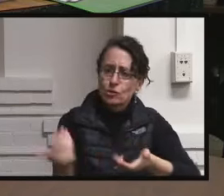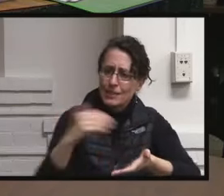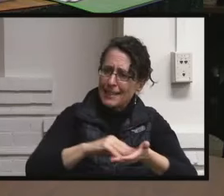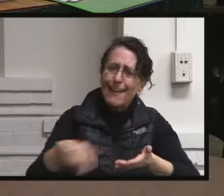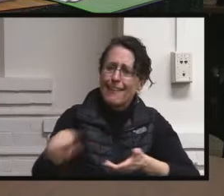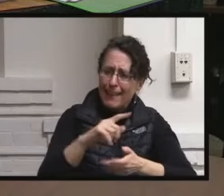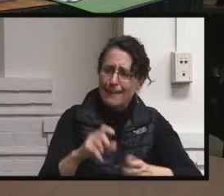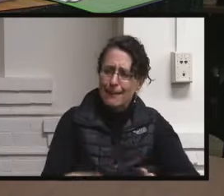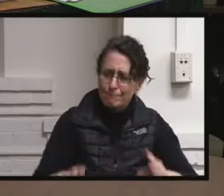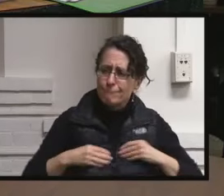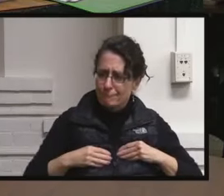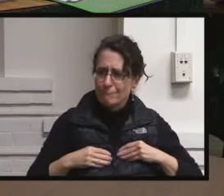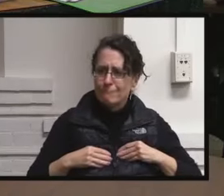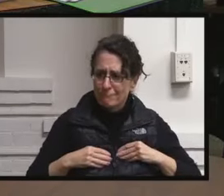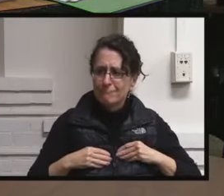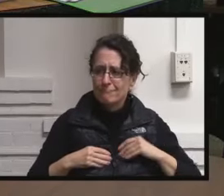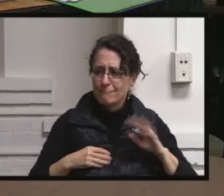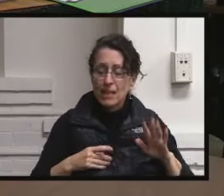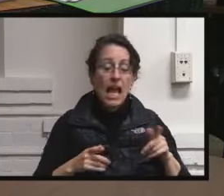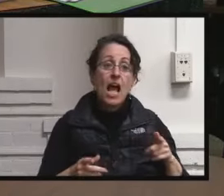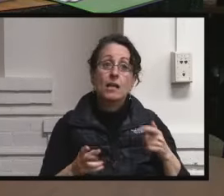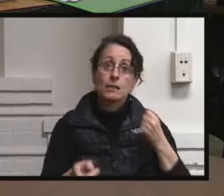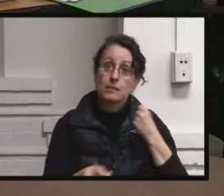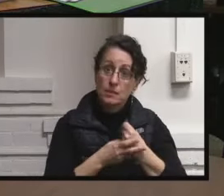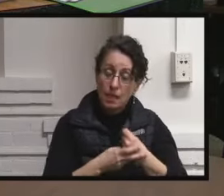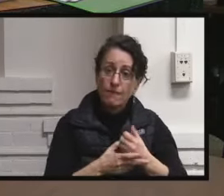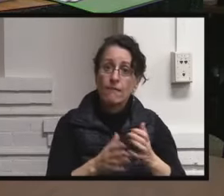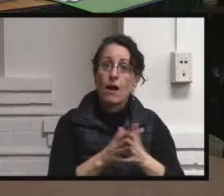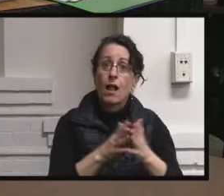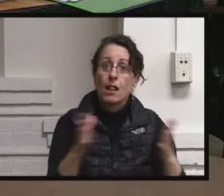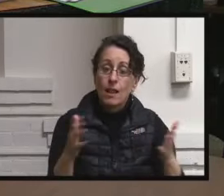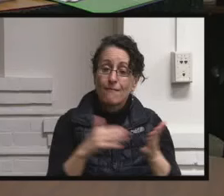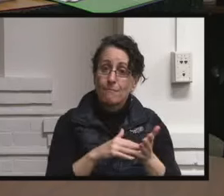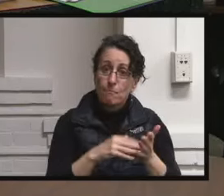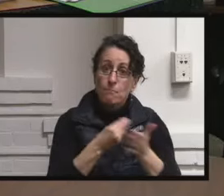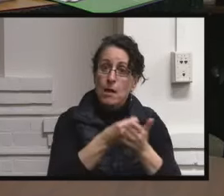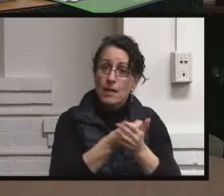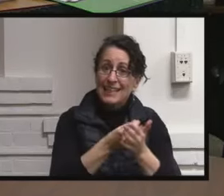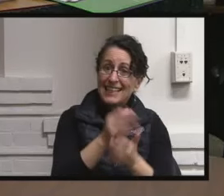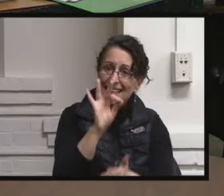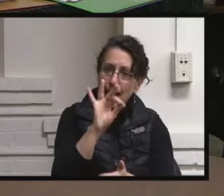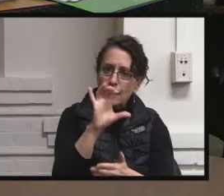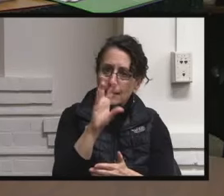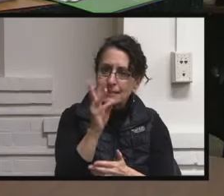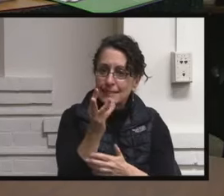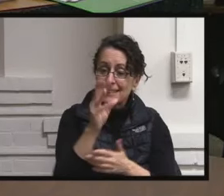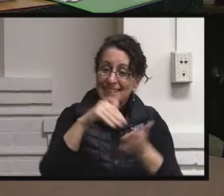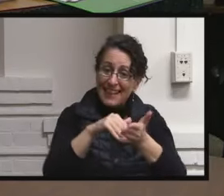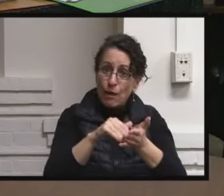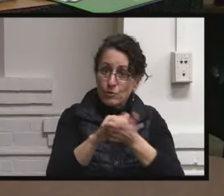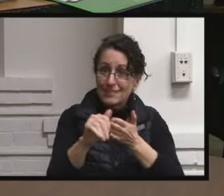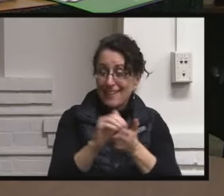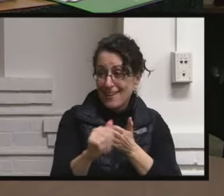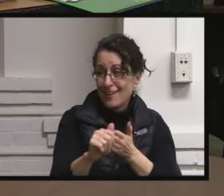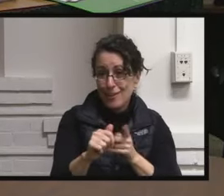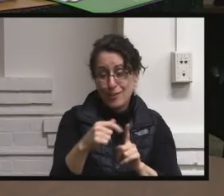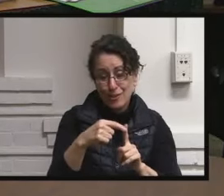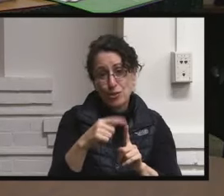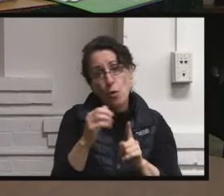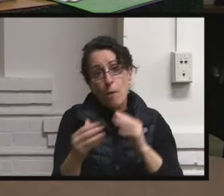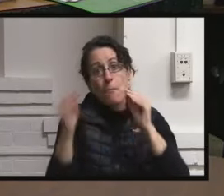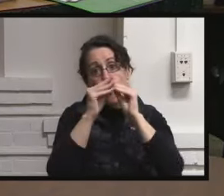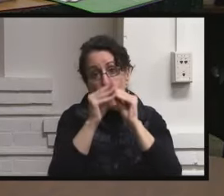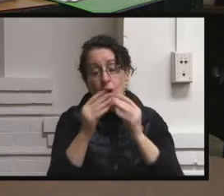a very significant cost savings available of $96,000 plus estimated for making that